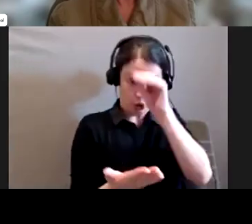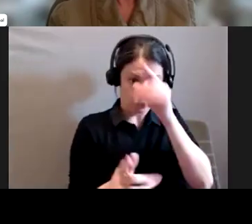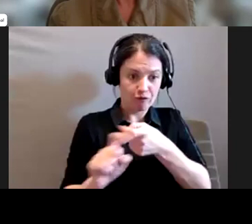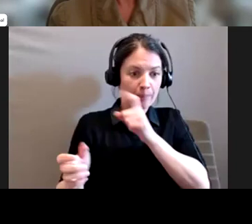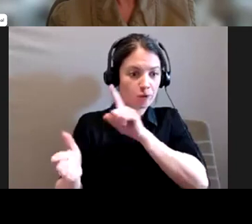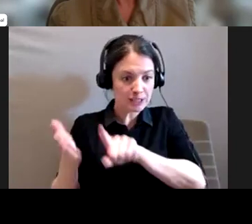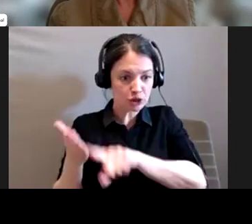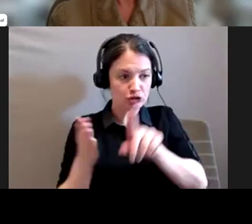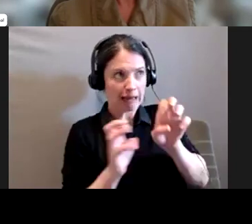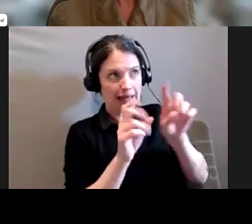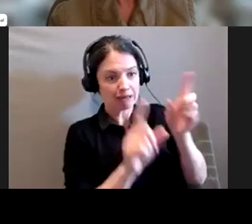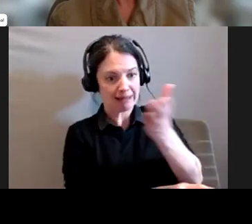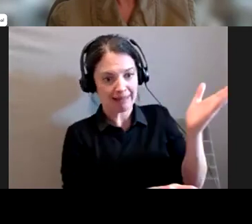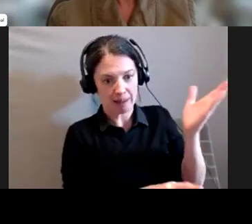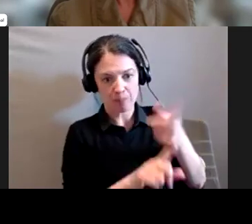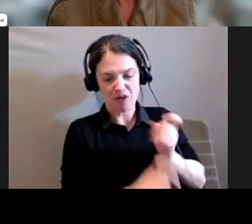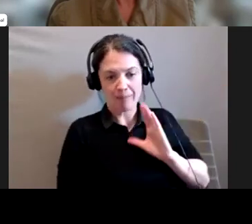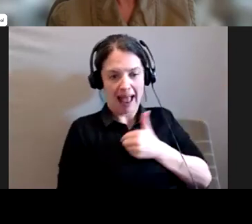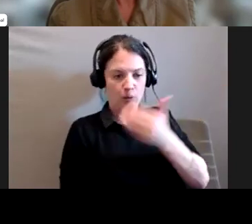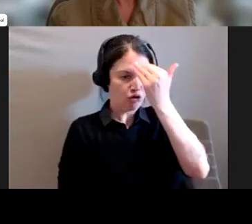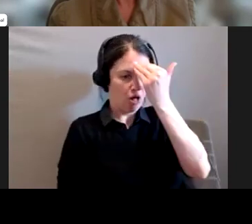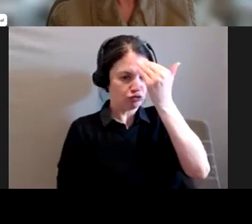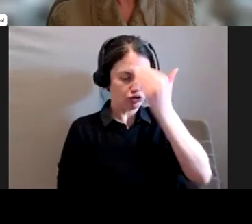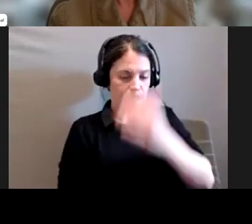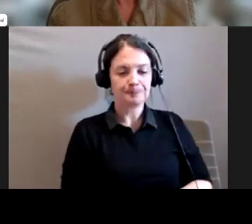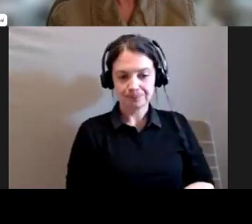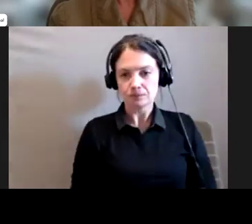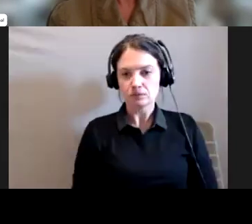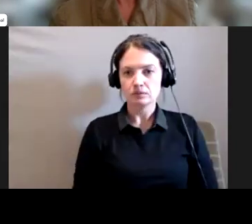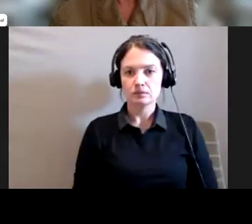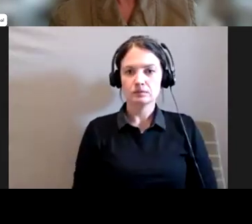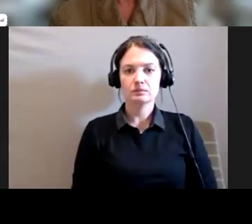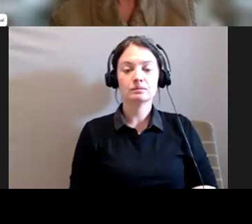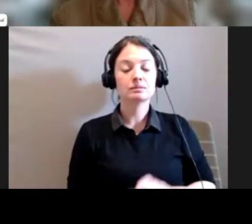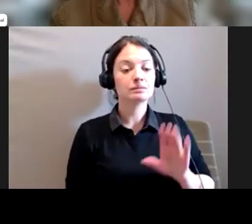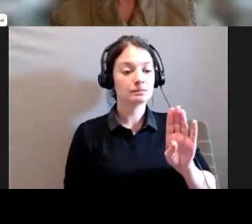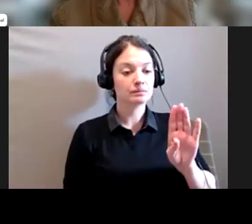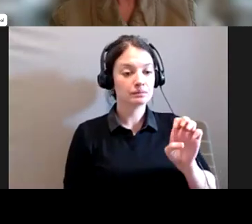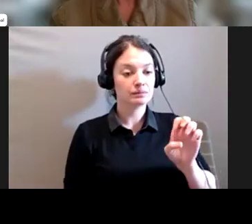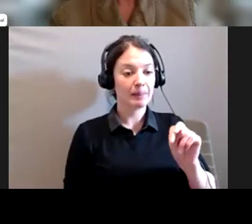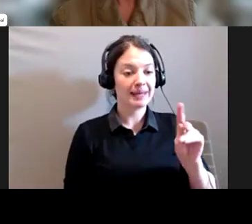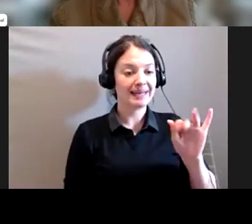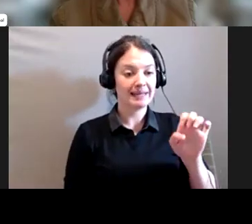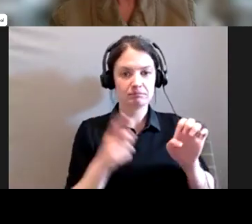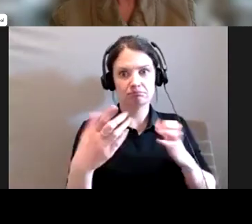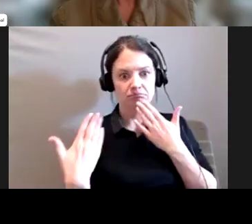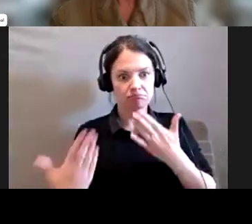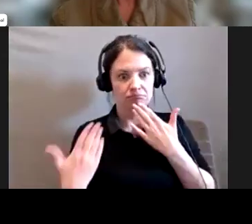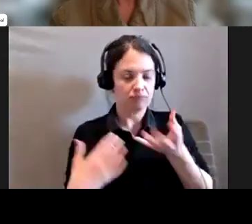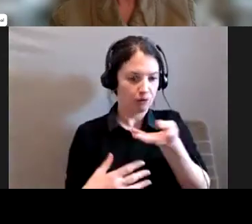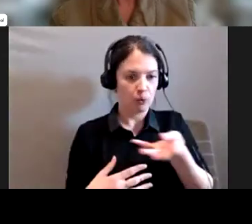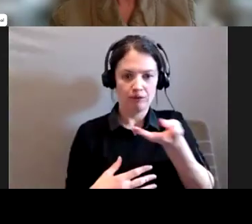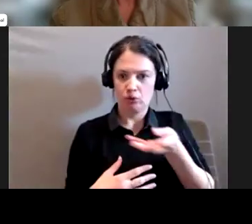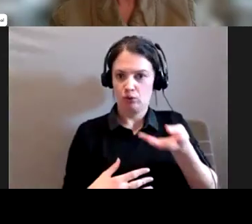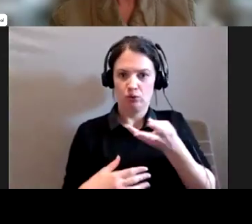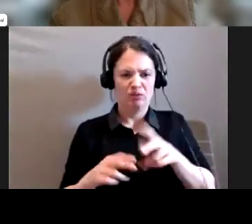Thank you very much. Well, thank you so much to the 4 of you for this fantastic panel. I